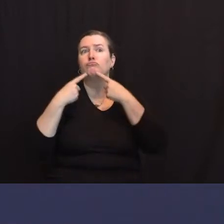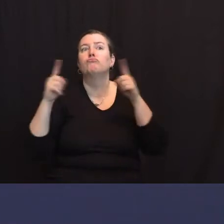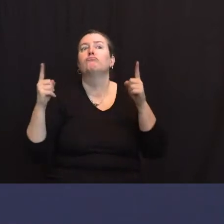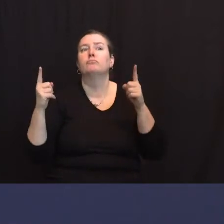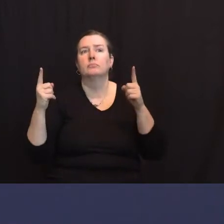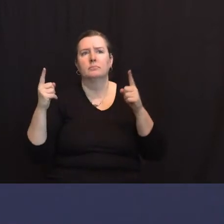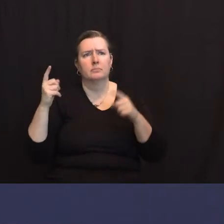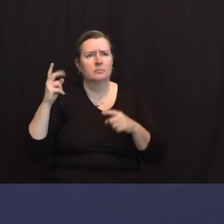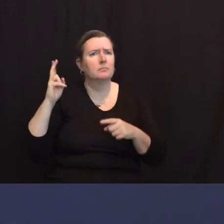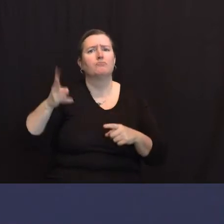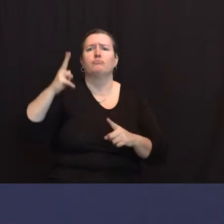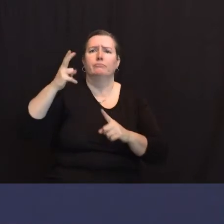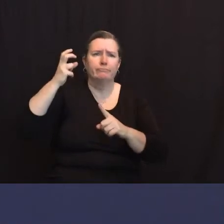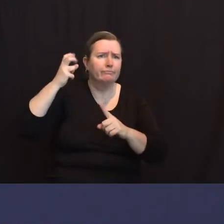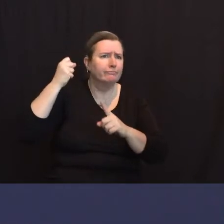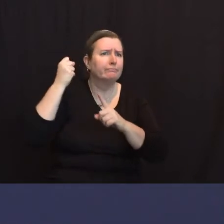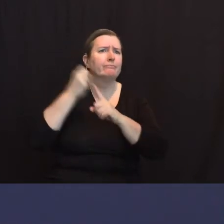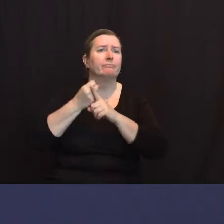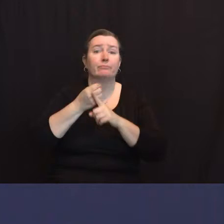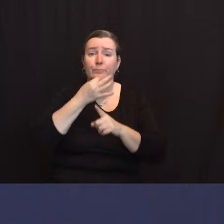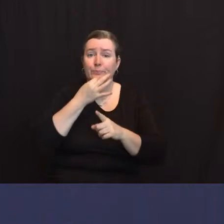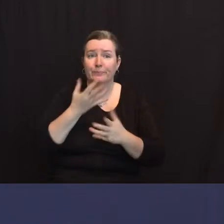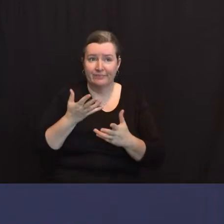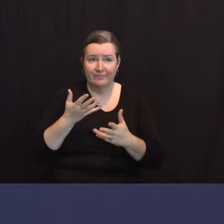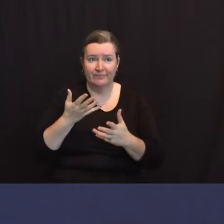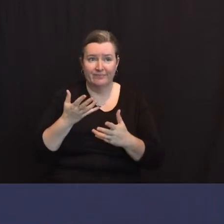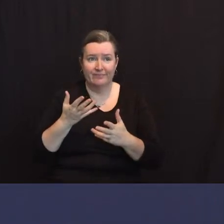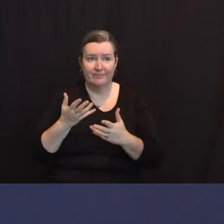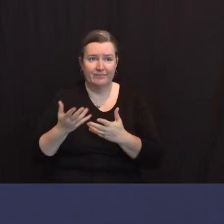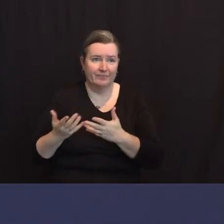Chance to get our papers organized.